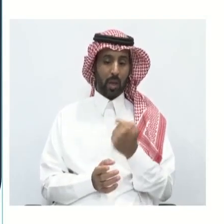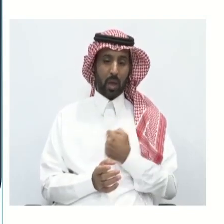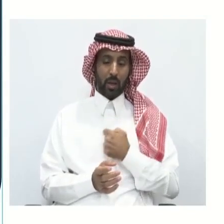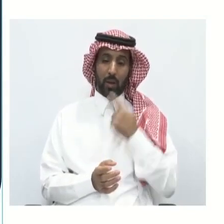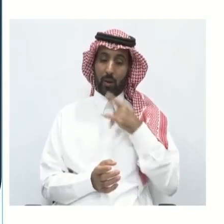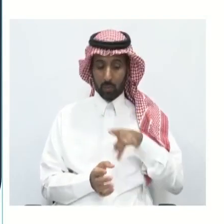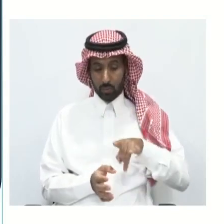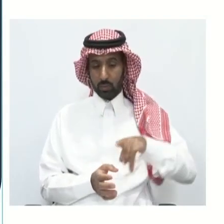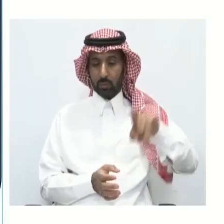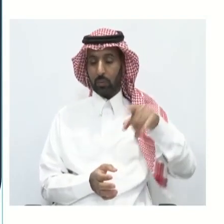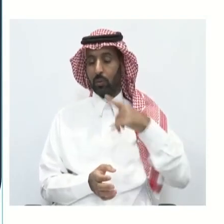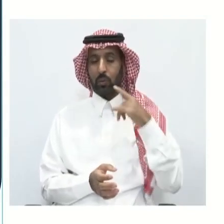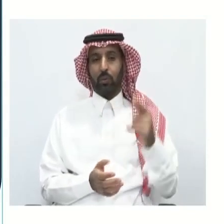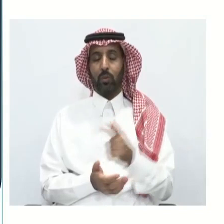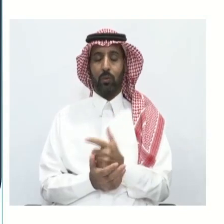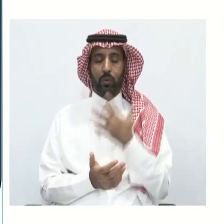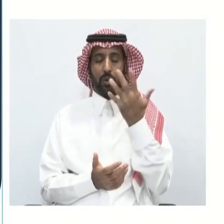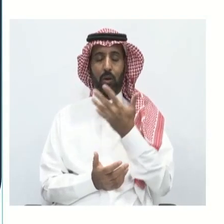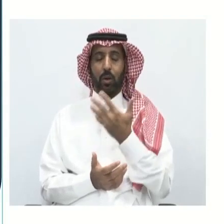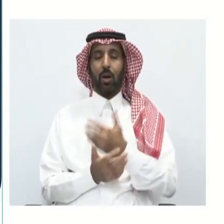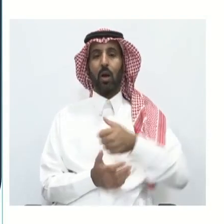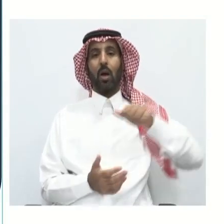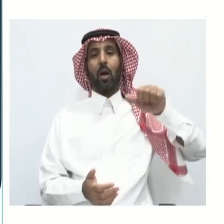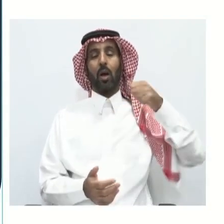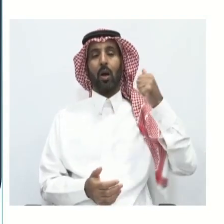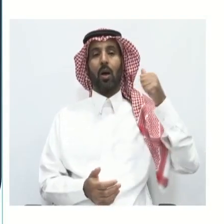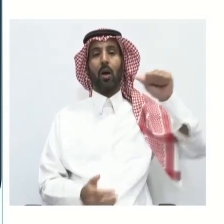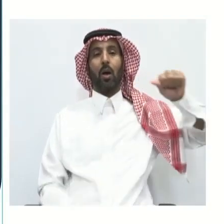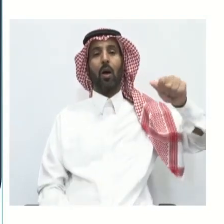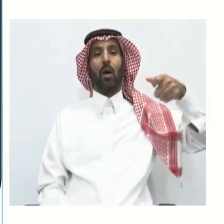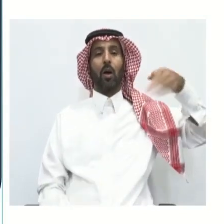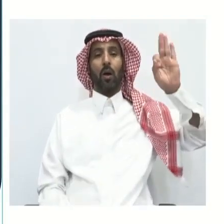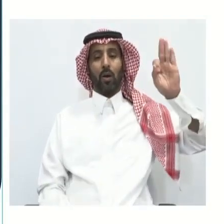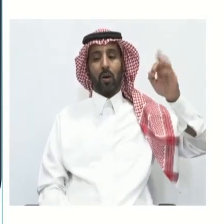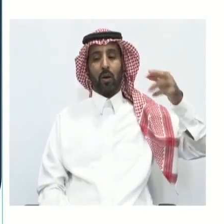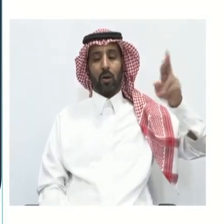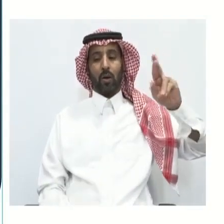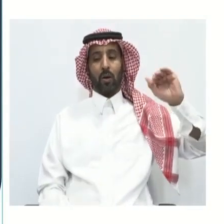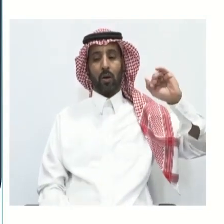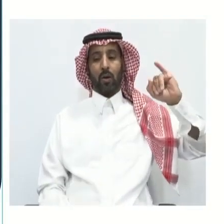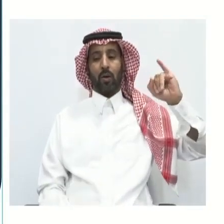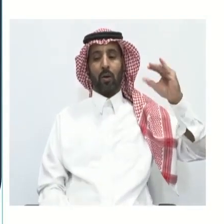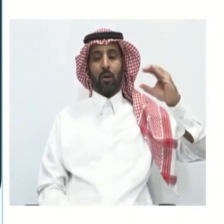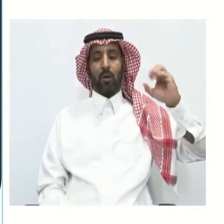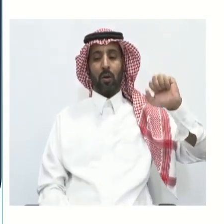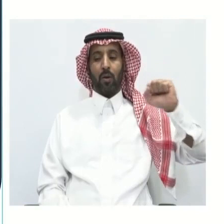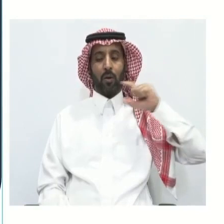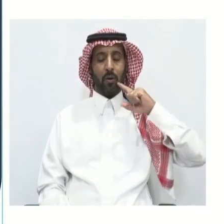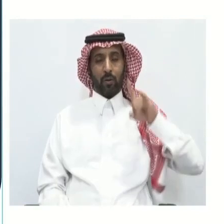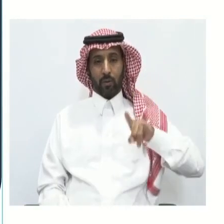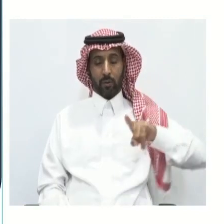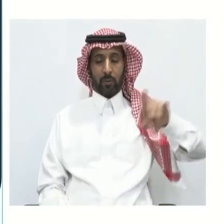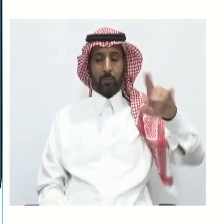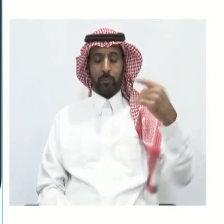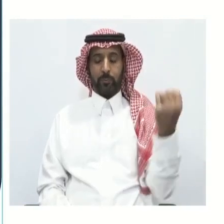to travel to Africa. I'm going to travel to Africa. So you're asking for information here. What are you going to do?